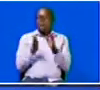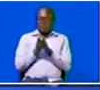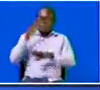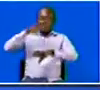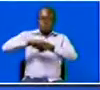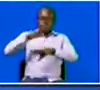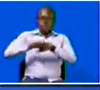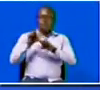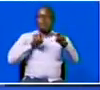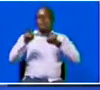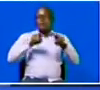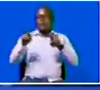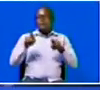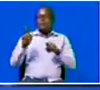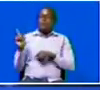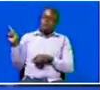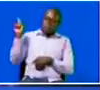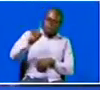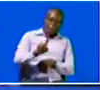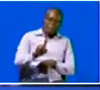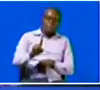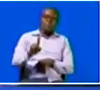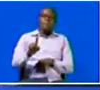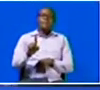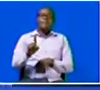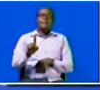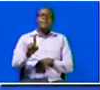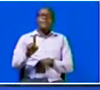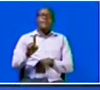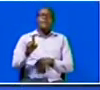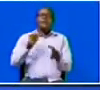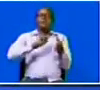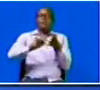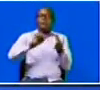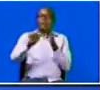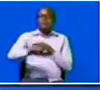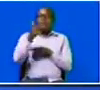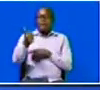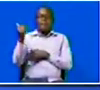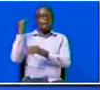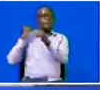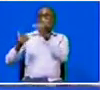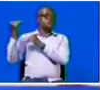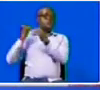journey. You come here to write another chapter of history.